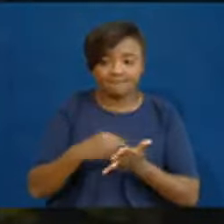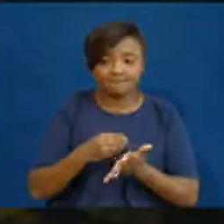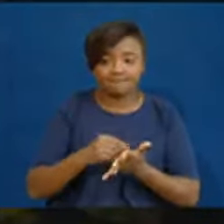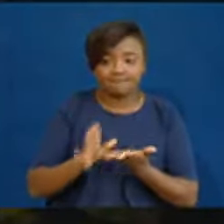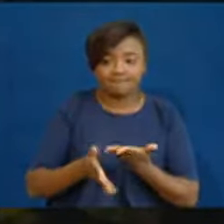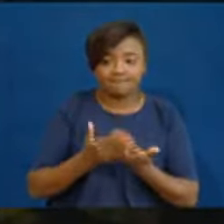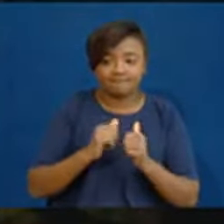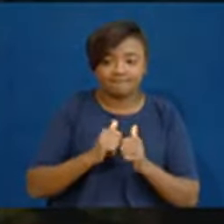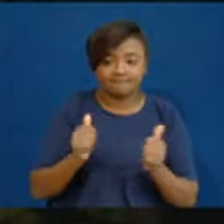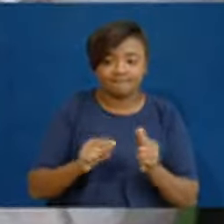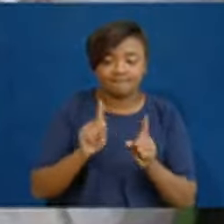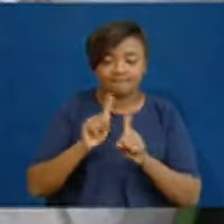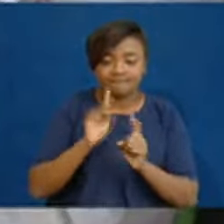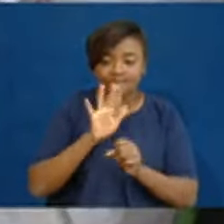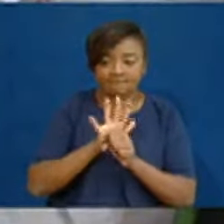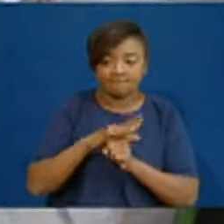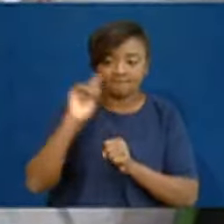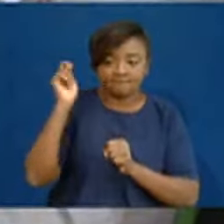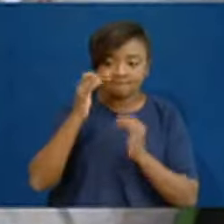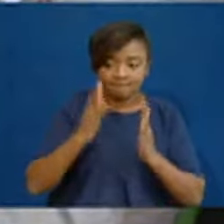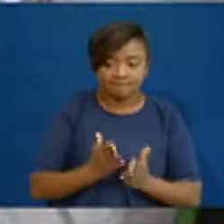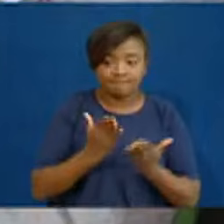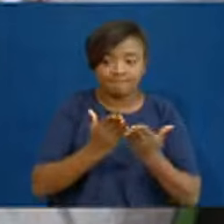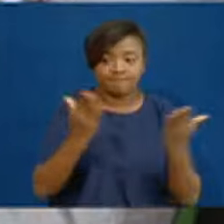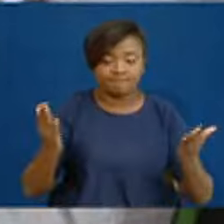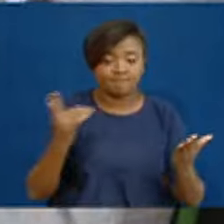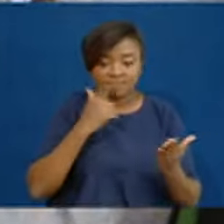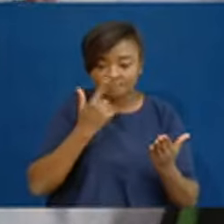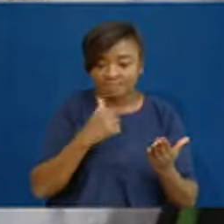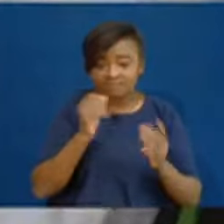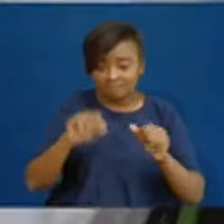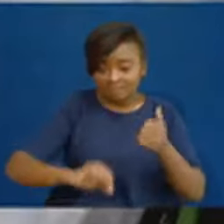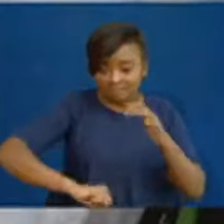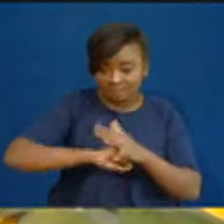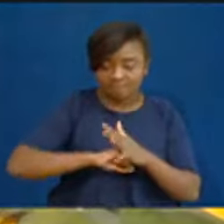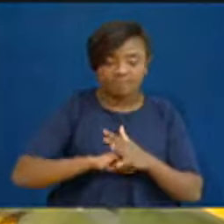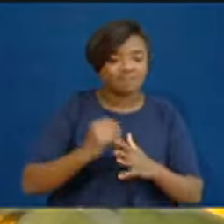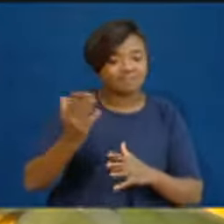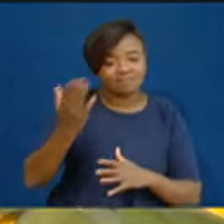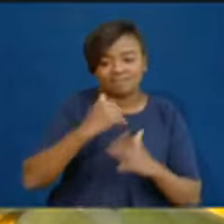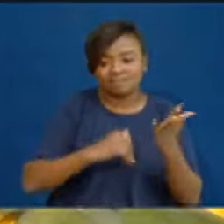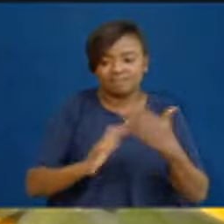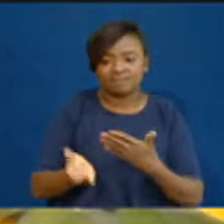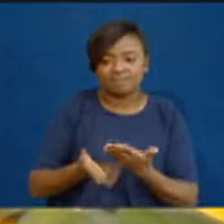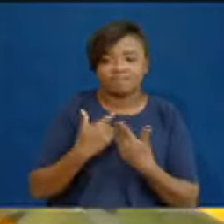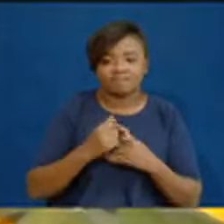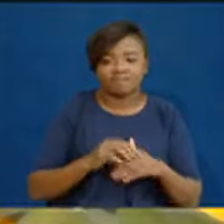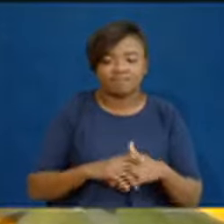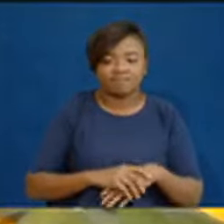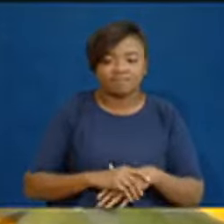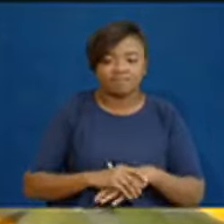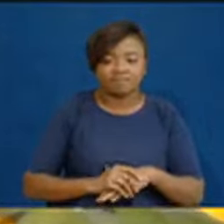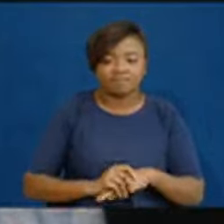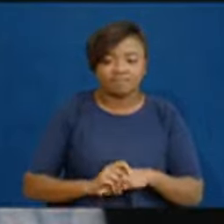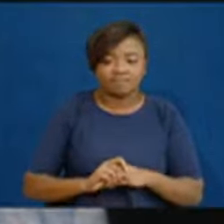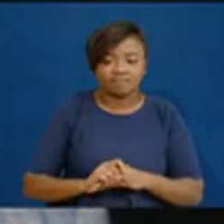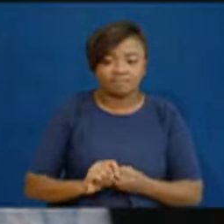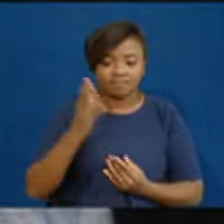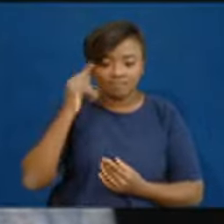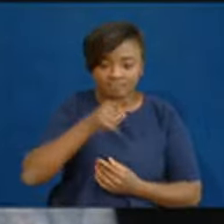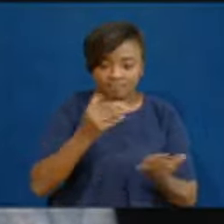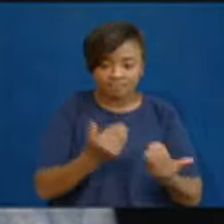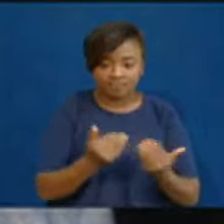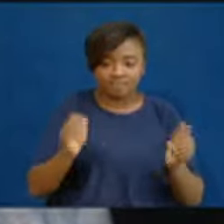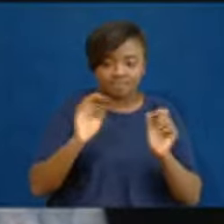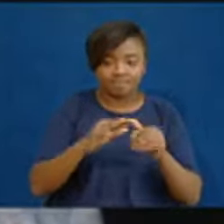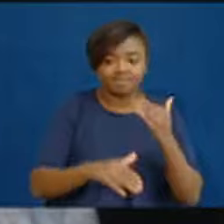launch, Kenyans of goodwill have been called upon to support the vulnerable members of the society. Kwanza wale watoto wataweza kujengewa mabweni, sehemu